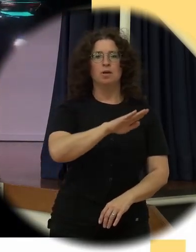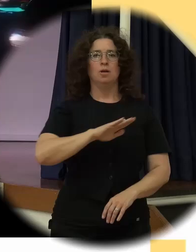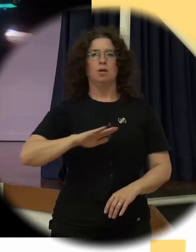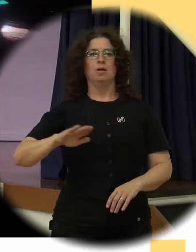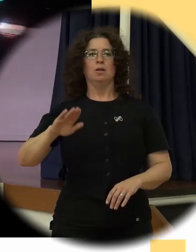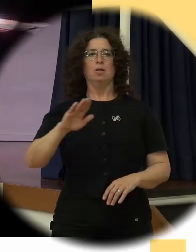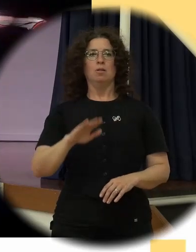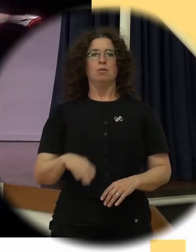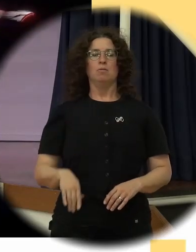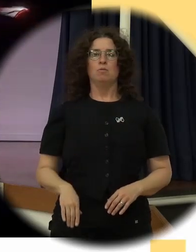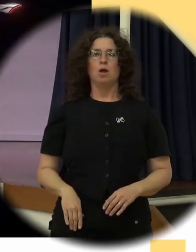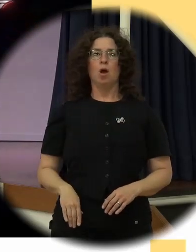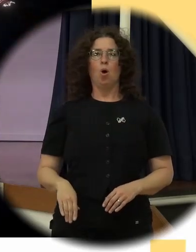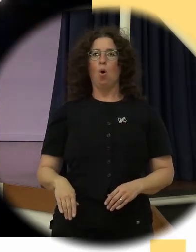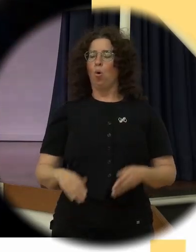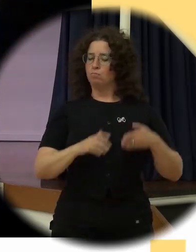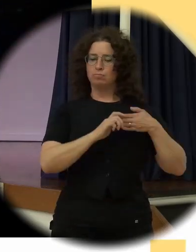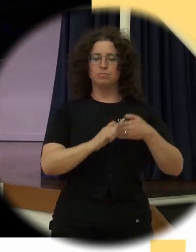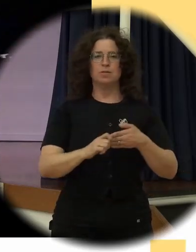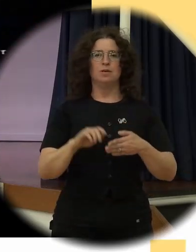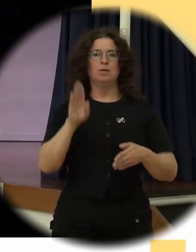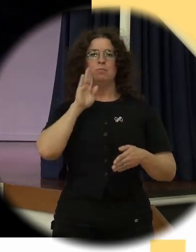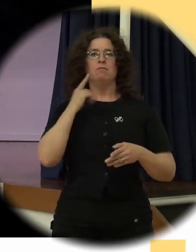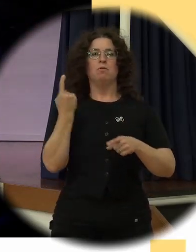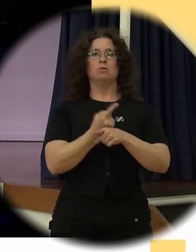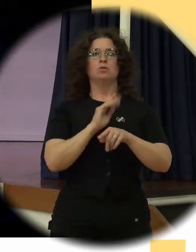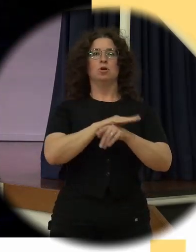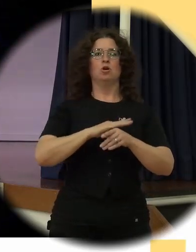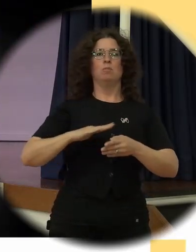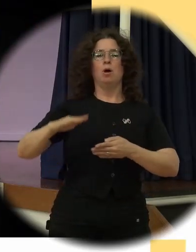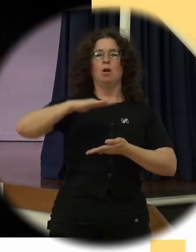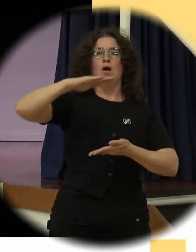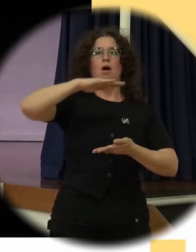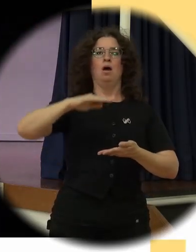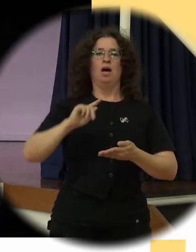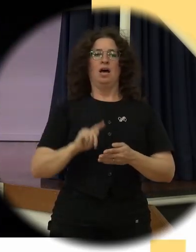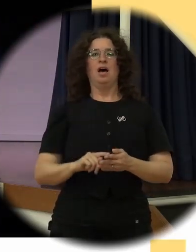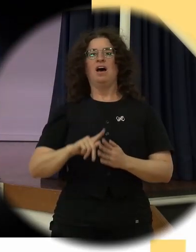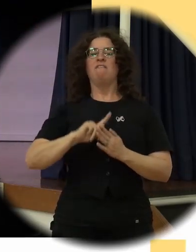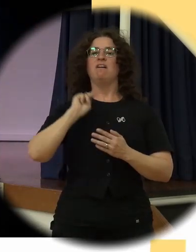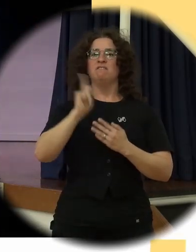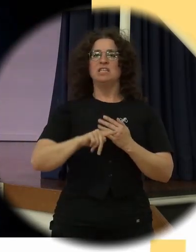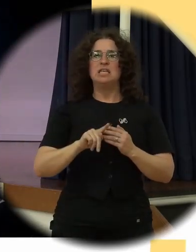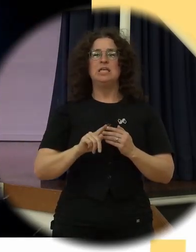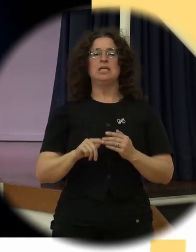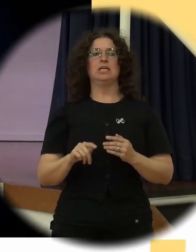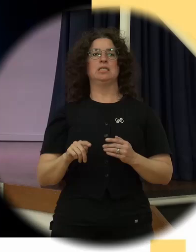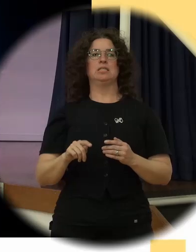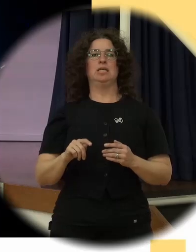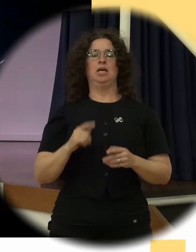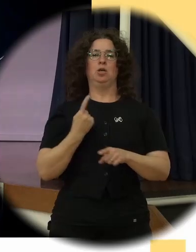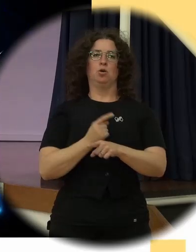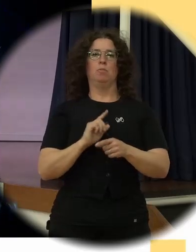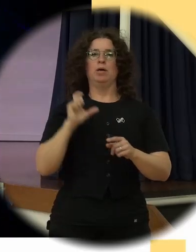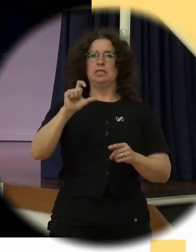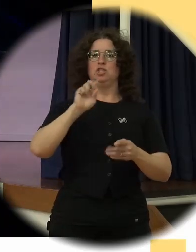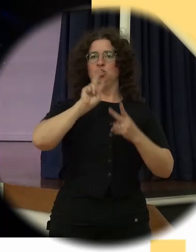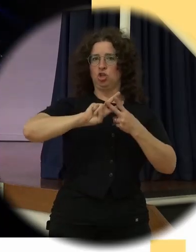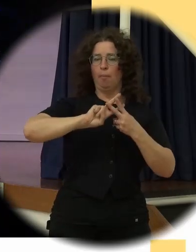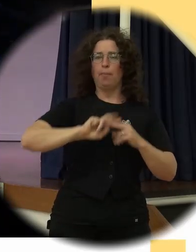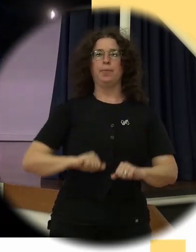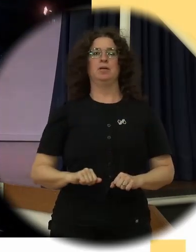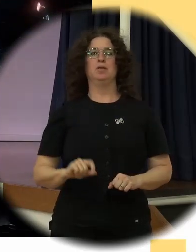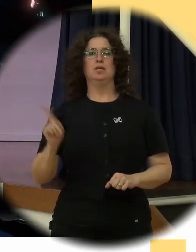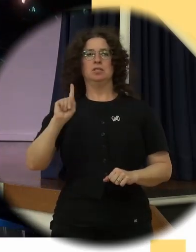because I taught one on how to do hover physics, I taught another one about low-level memory in C#, and then in this one, I'm changing